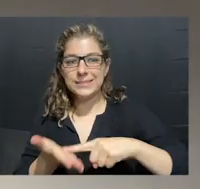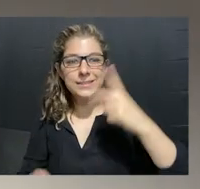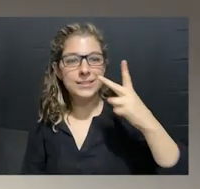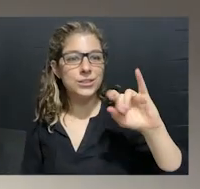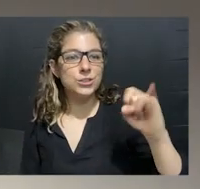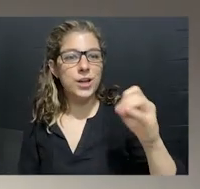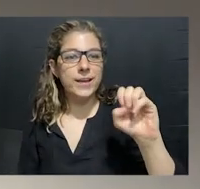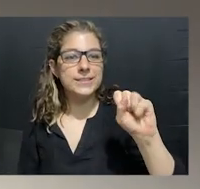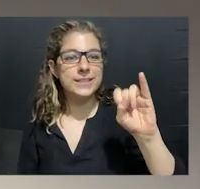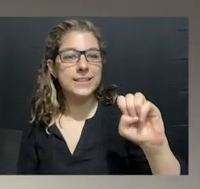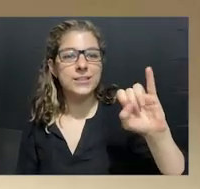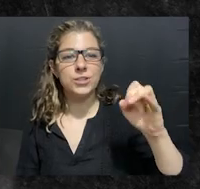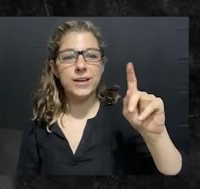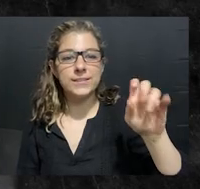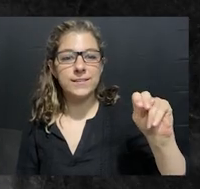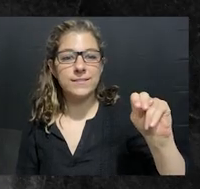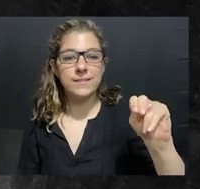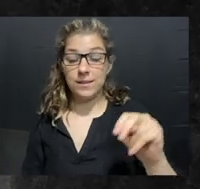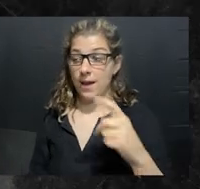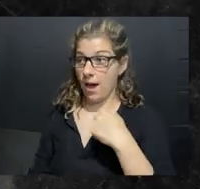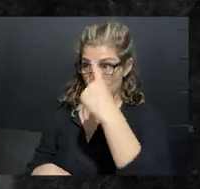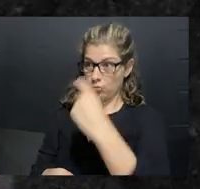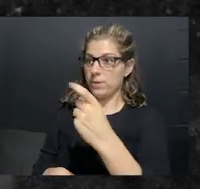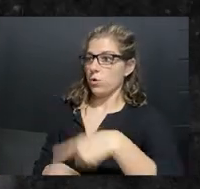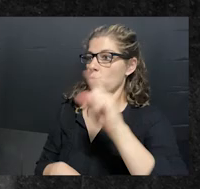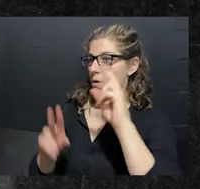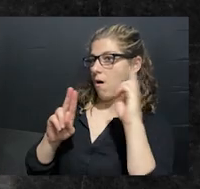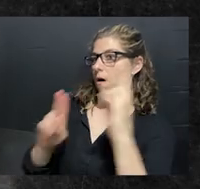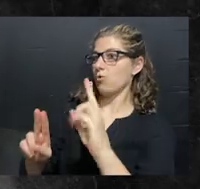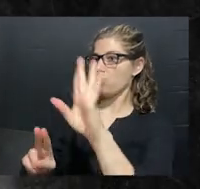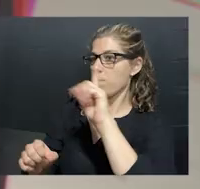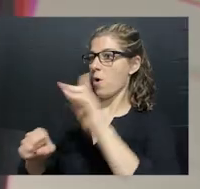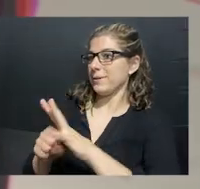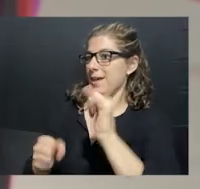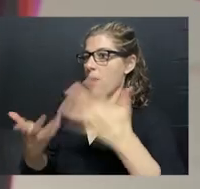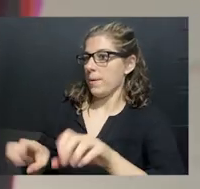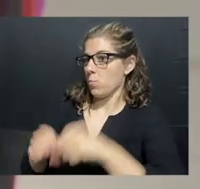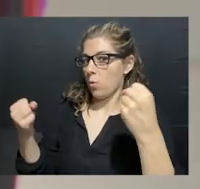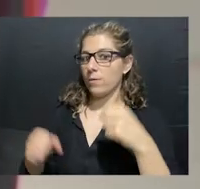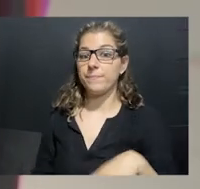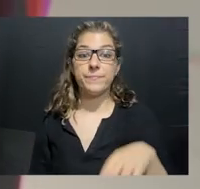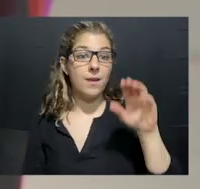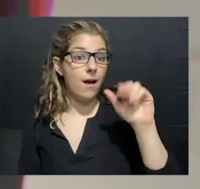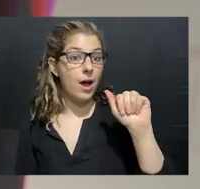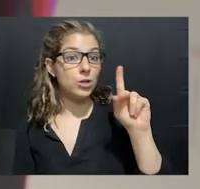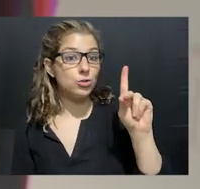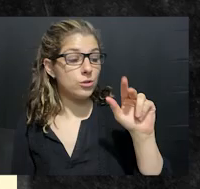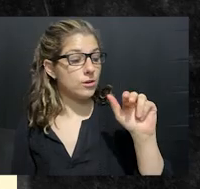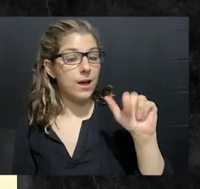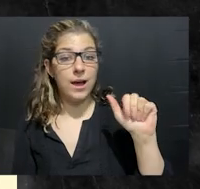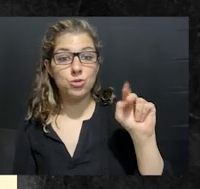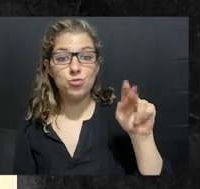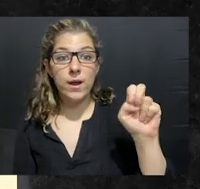Jackson. I dream of a day you will honor the broken promise. Harry Belafonte. For us in the